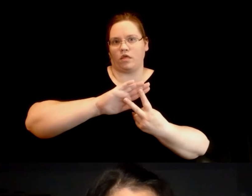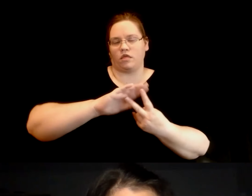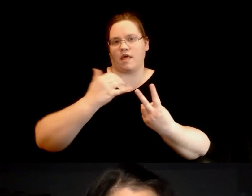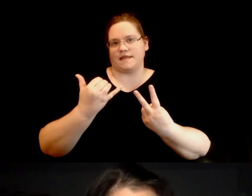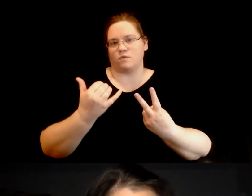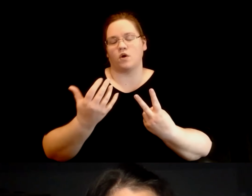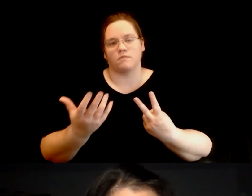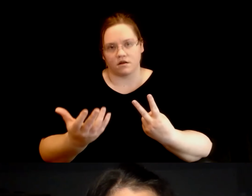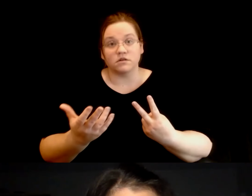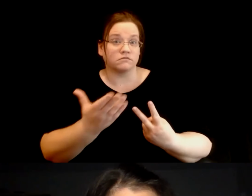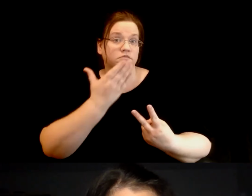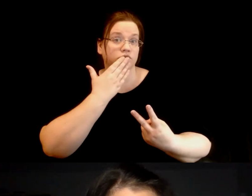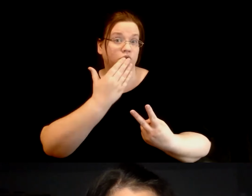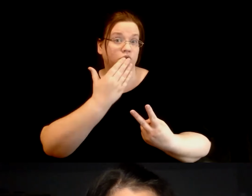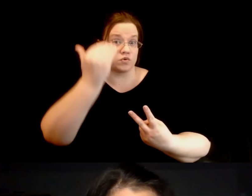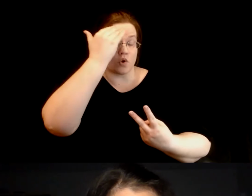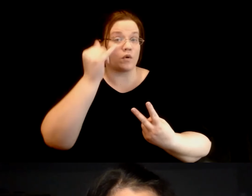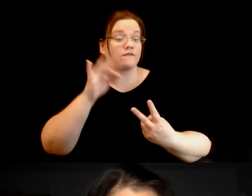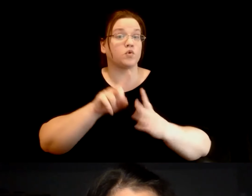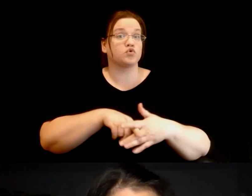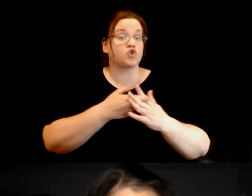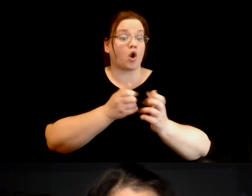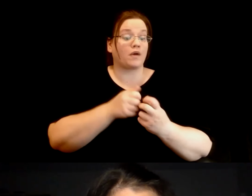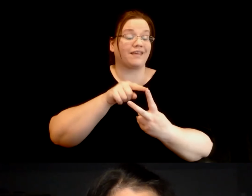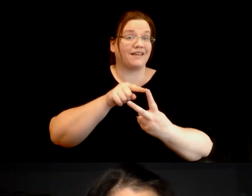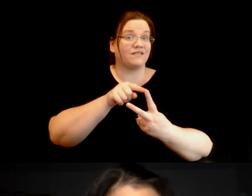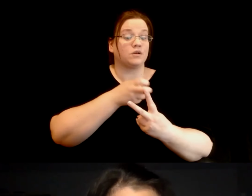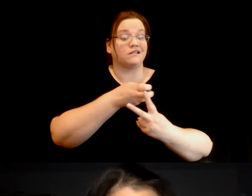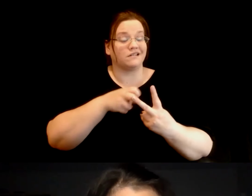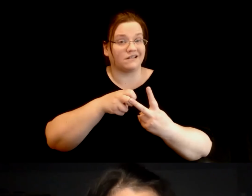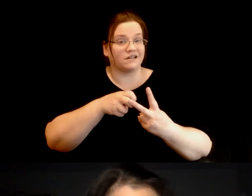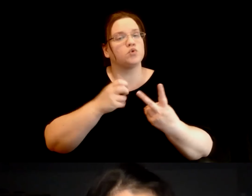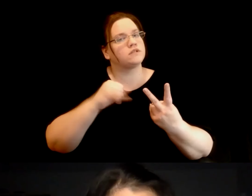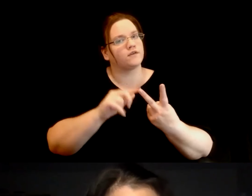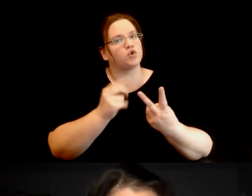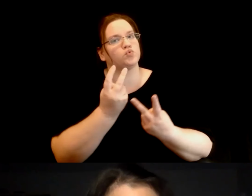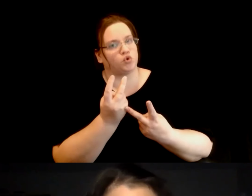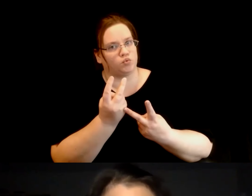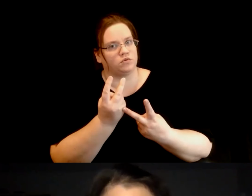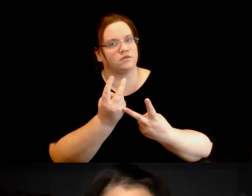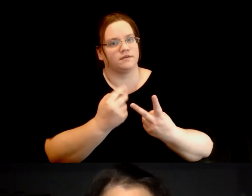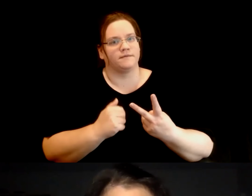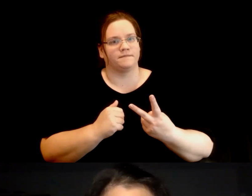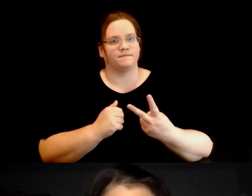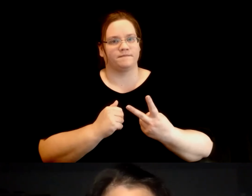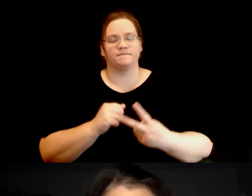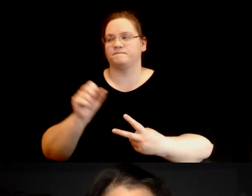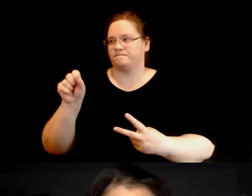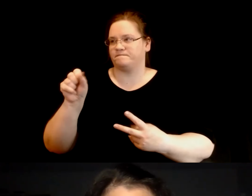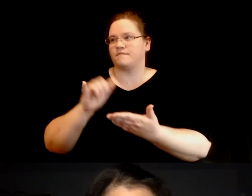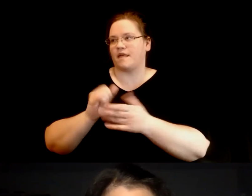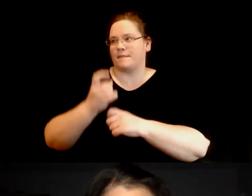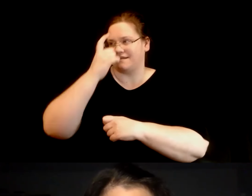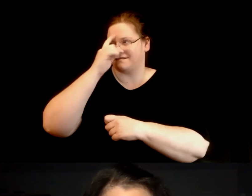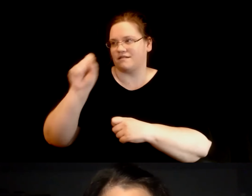But so that's good to know. So if you start with Pfizer, if you decide to switch, you still have to do 2 Moderna shots. Right. Yeah, that makes sense.